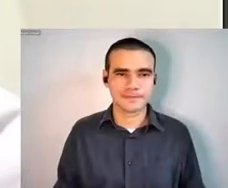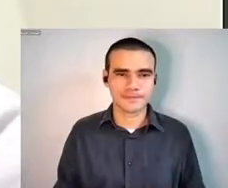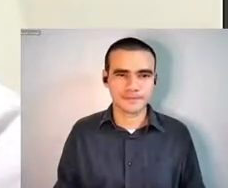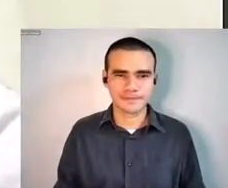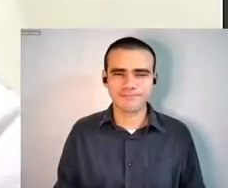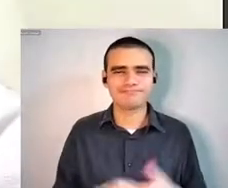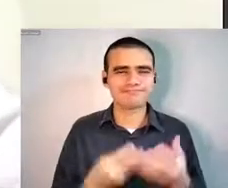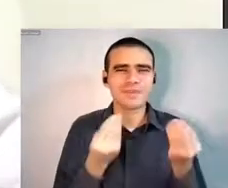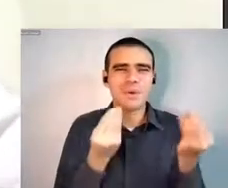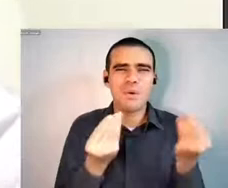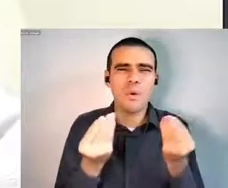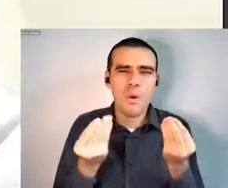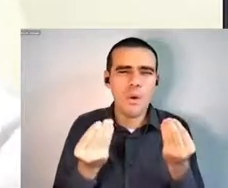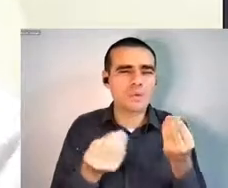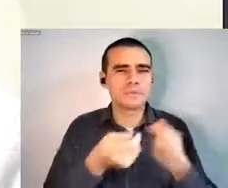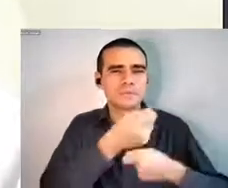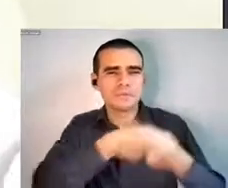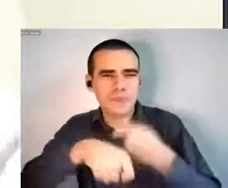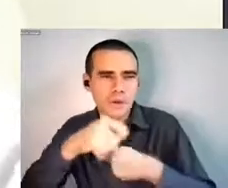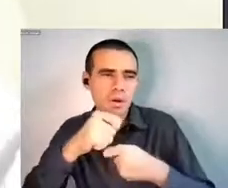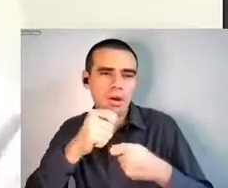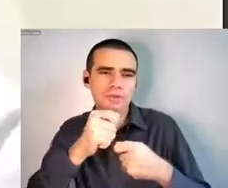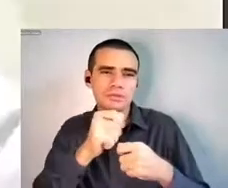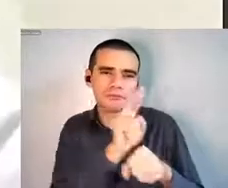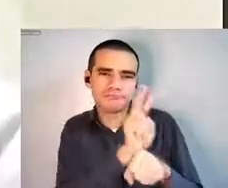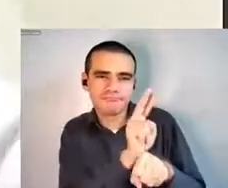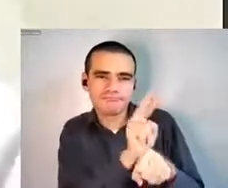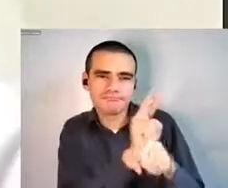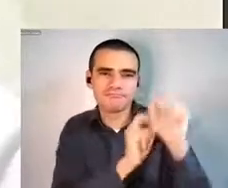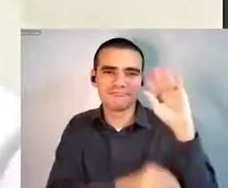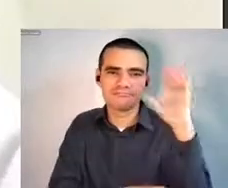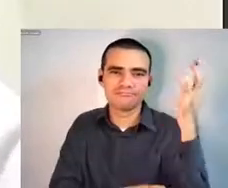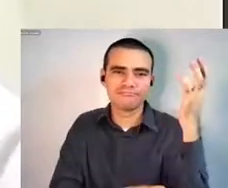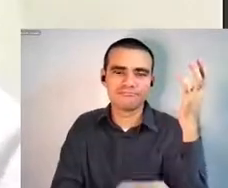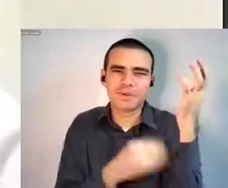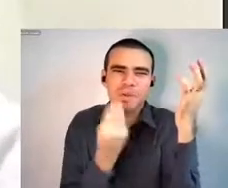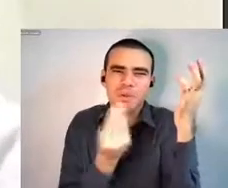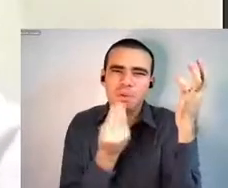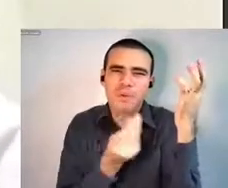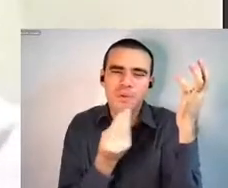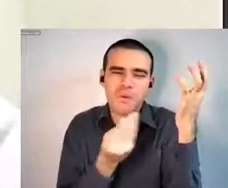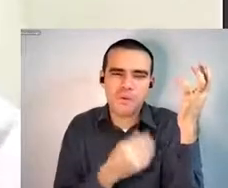we ally these business with the conservation